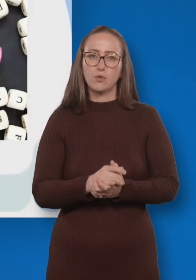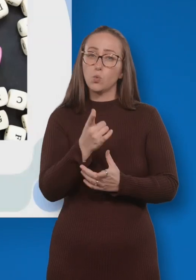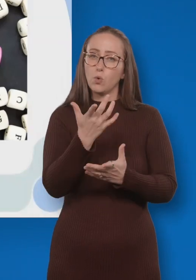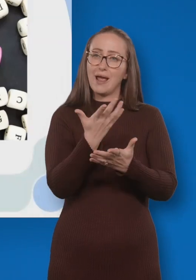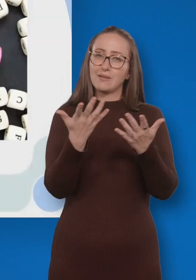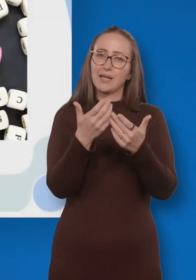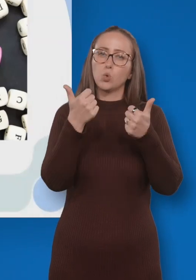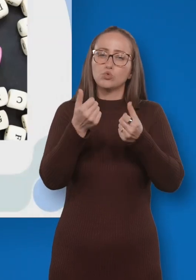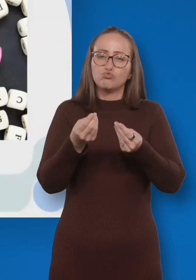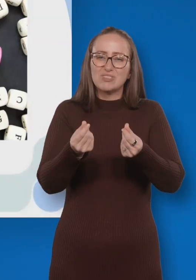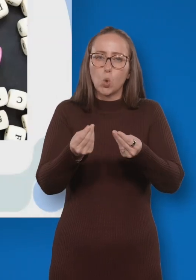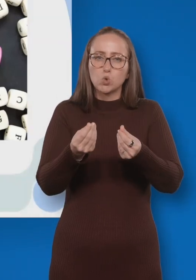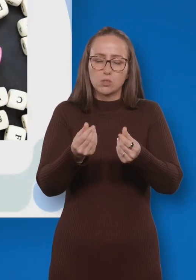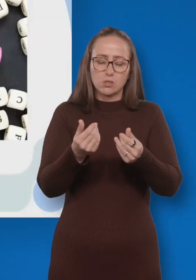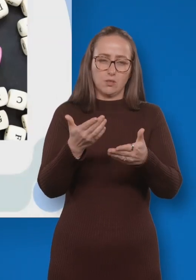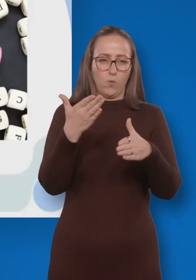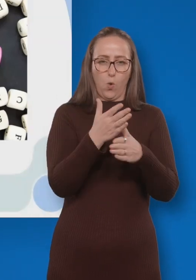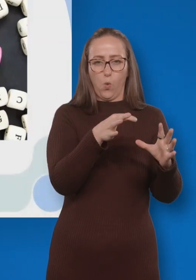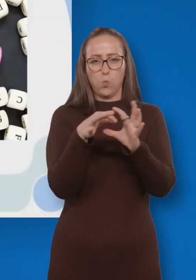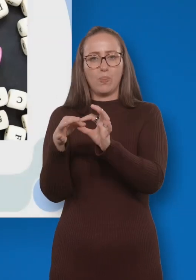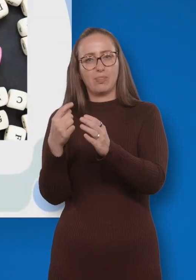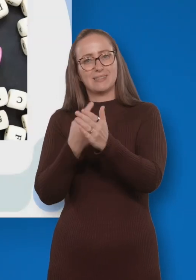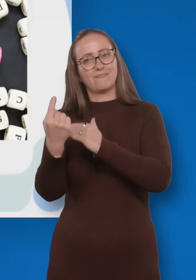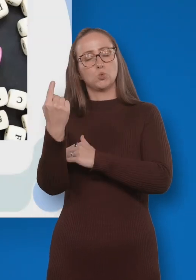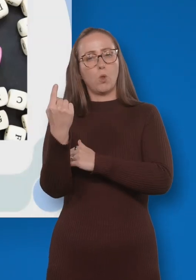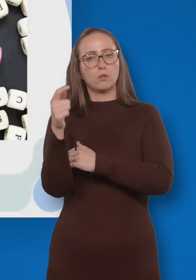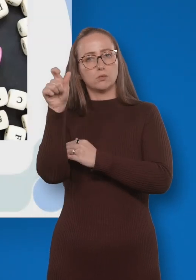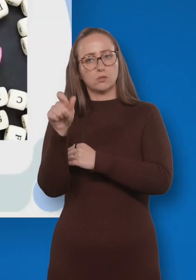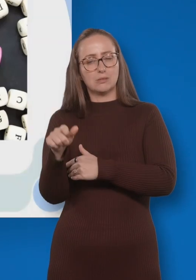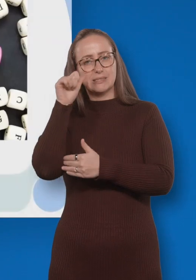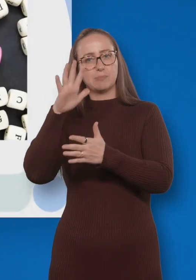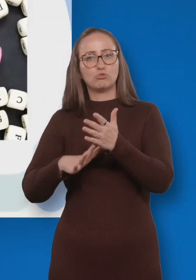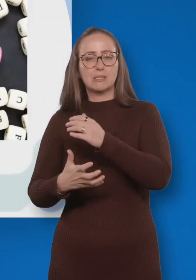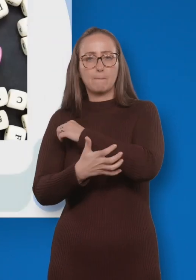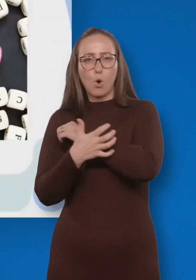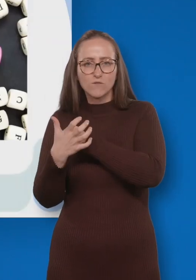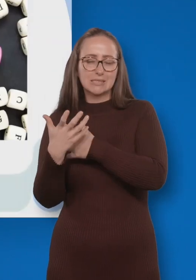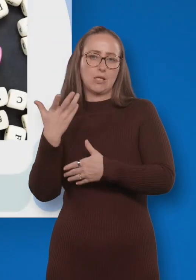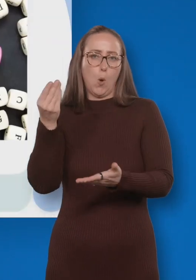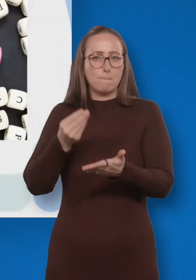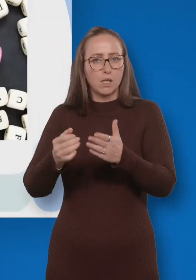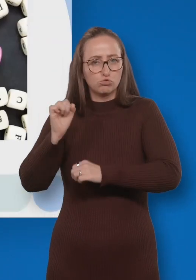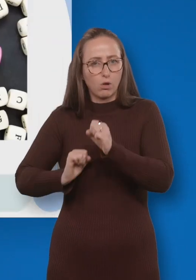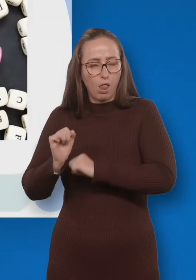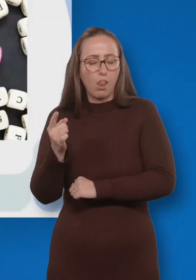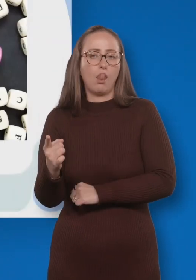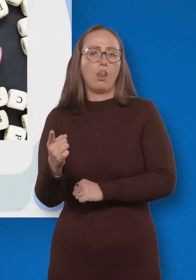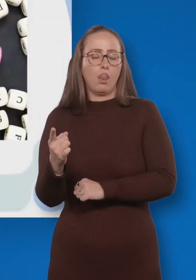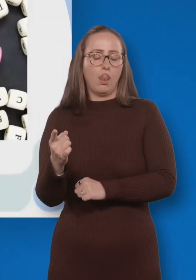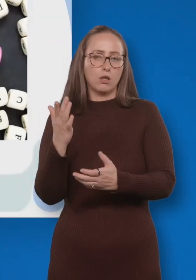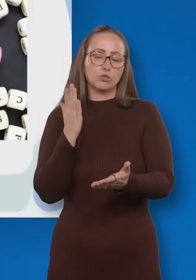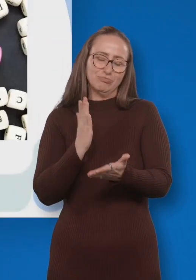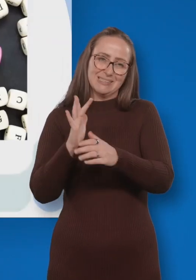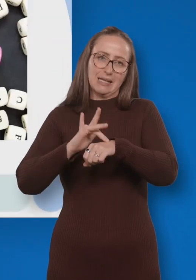you have any good resources for working with individuals that are experiencing poverty or money struggles? This again is a